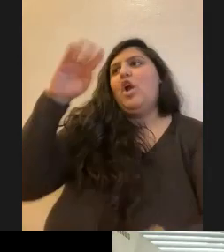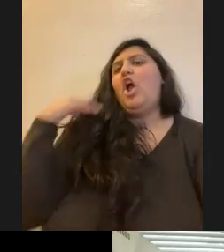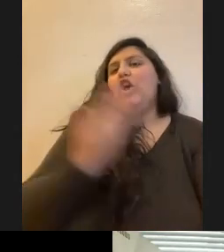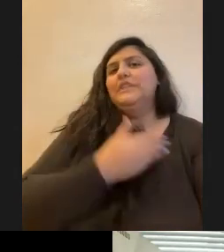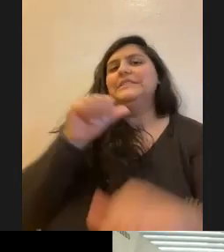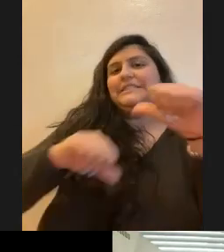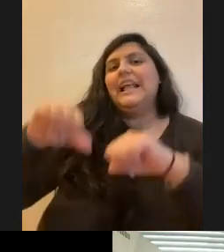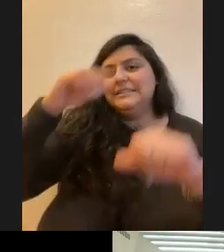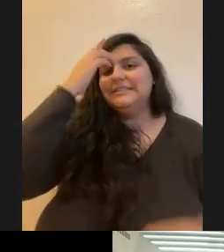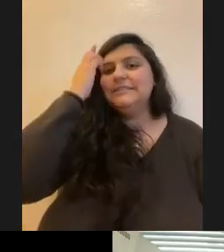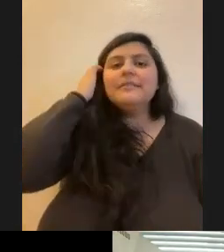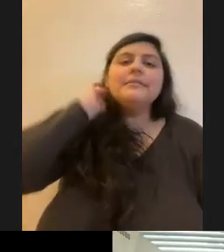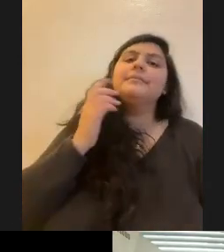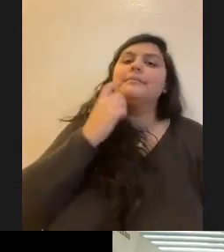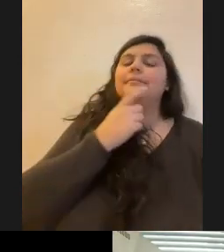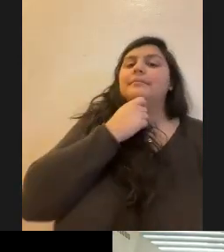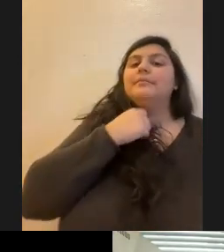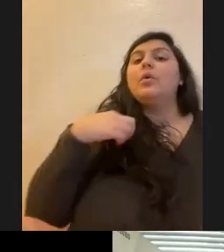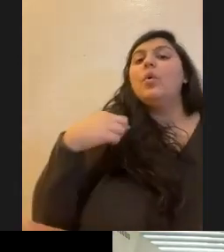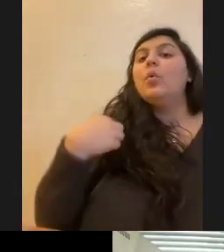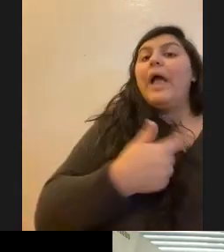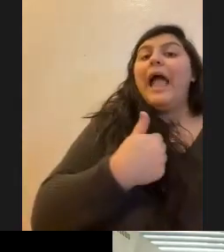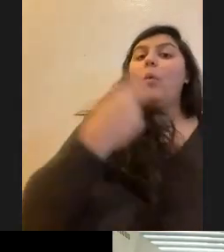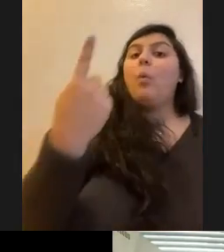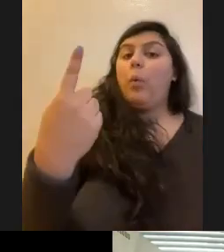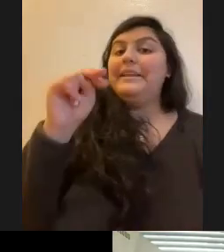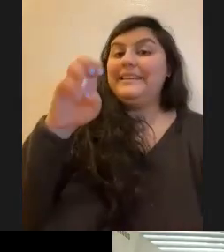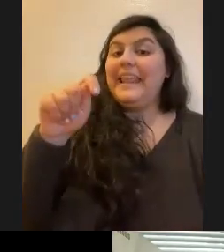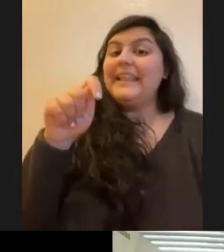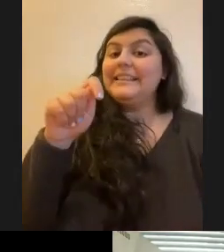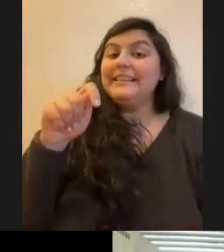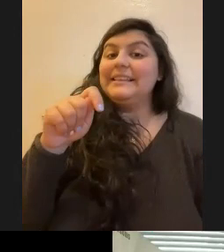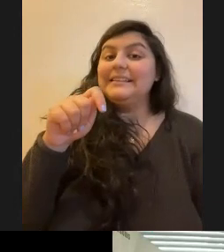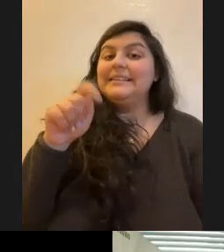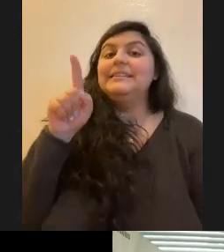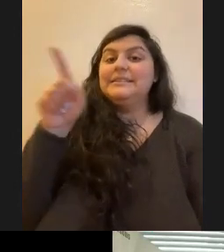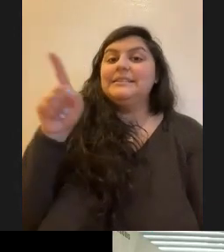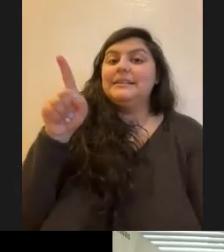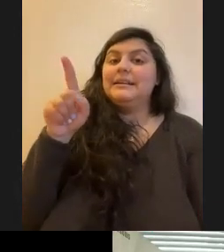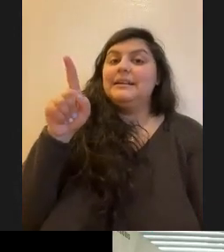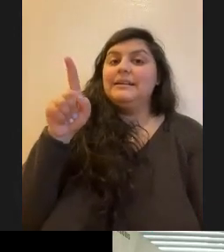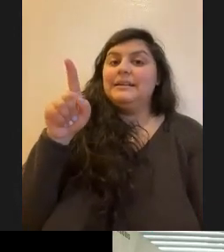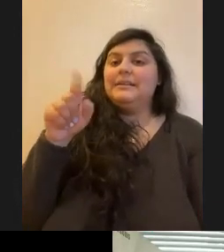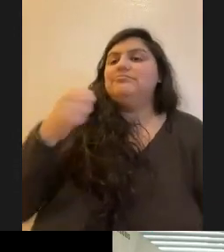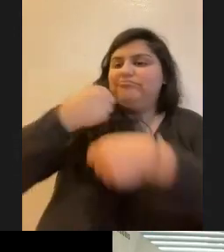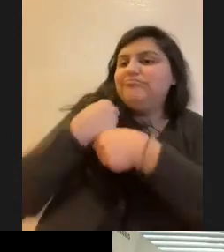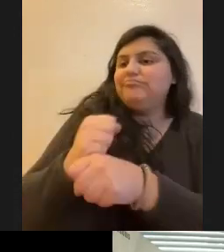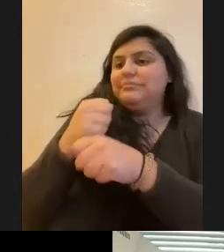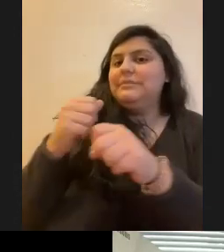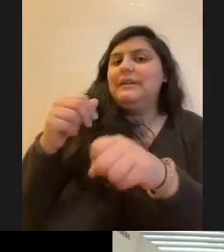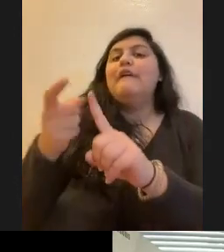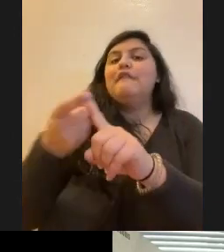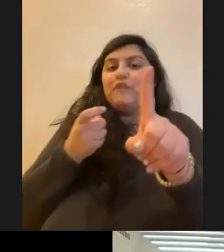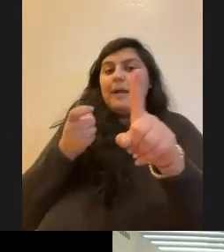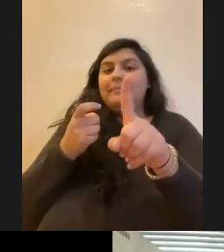honestly. We have one net that was kind of makeshift MacGyvered from legitimately